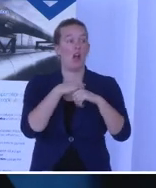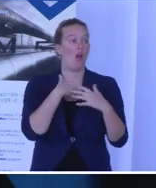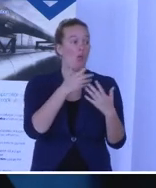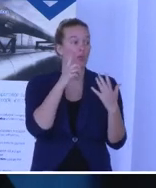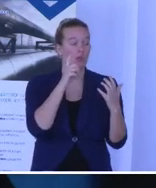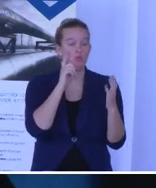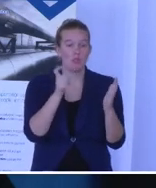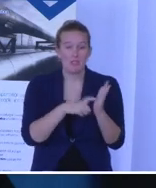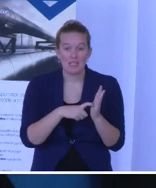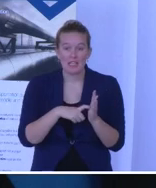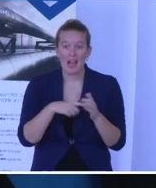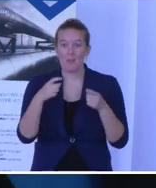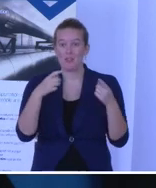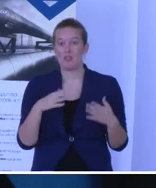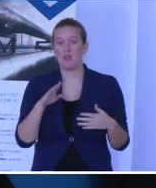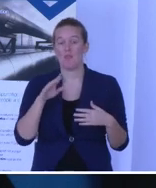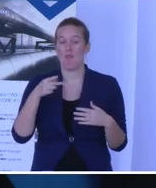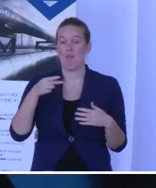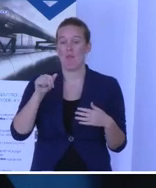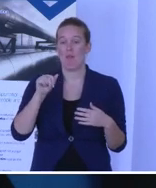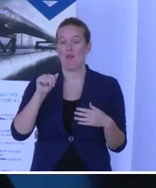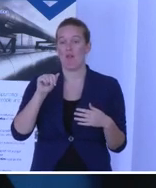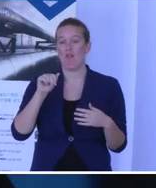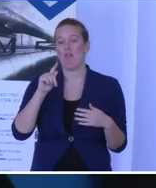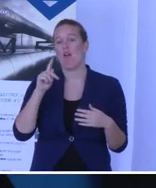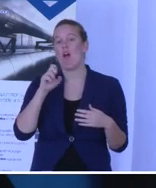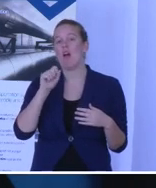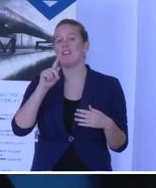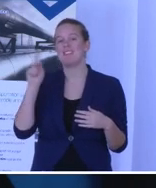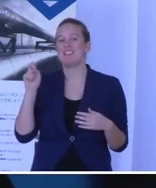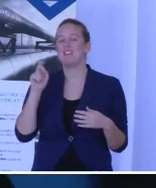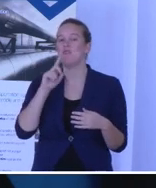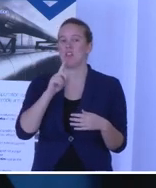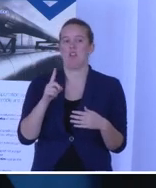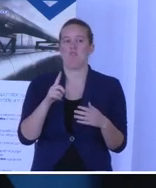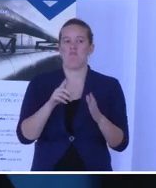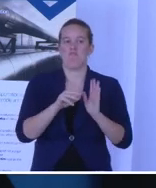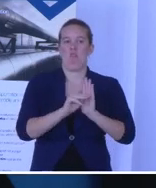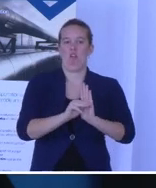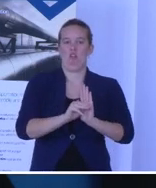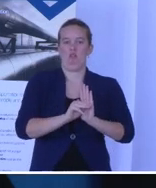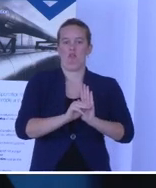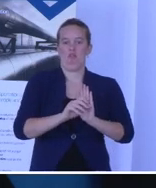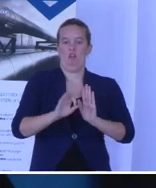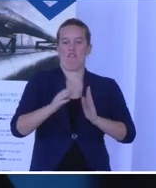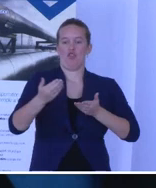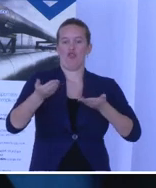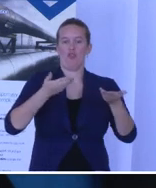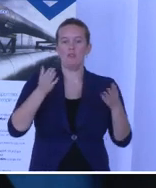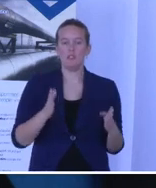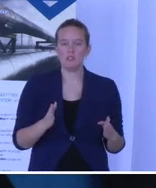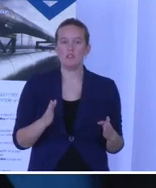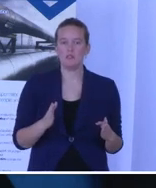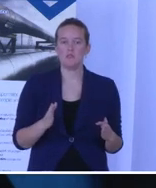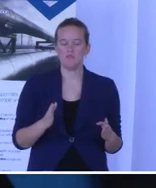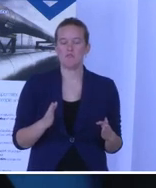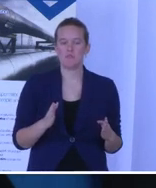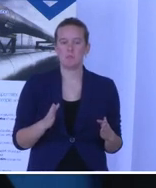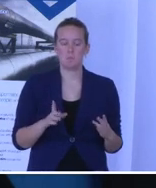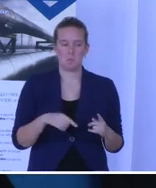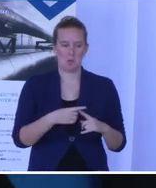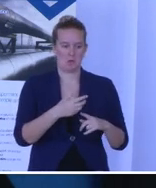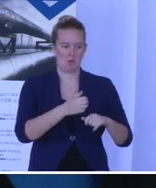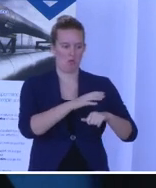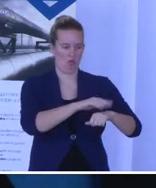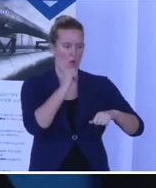Administrator Pekoske as really a model public servant. When he received the call